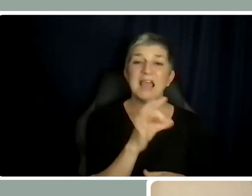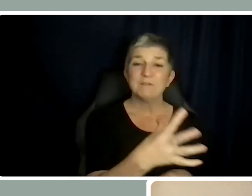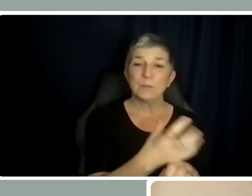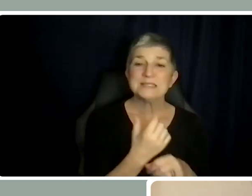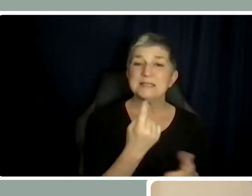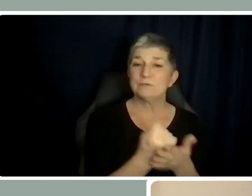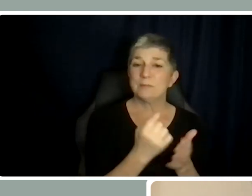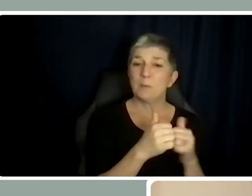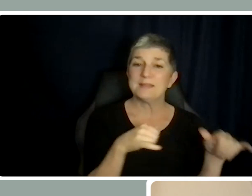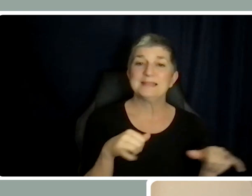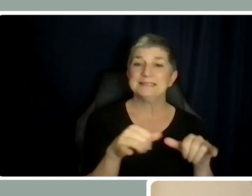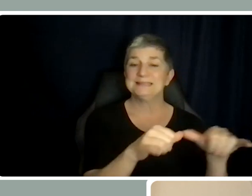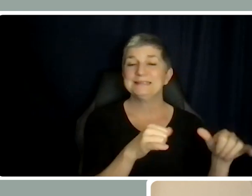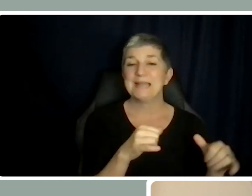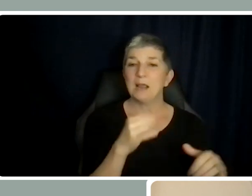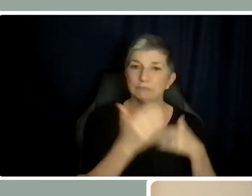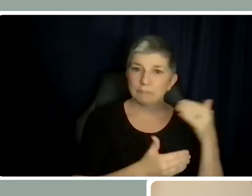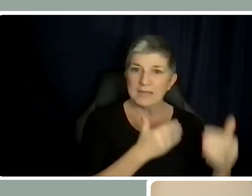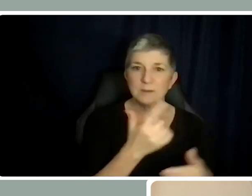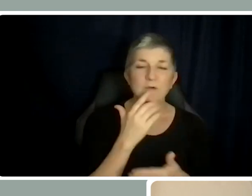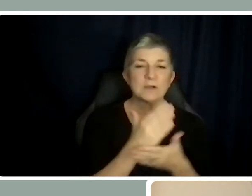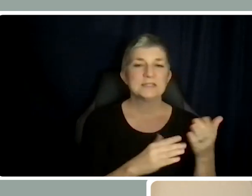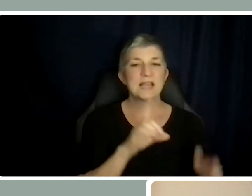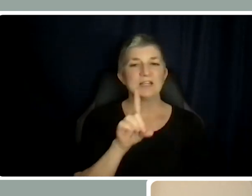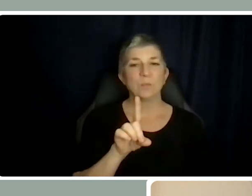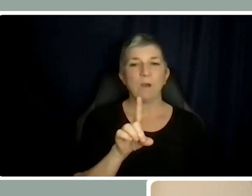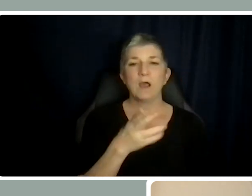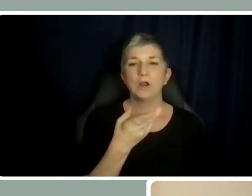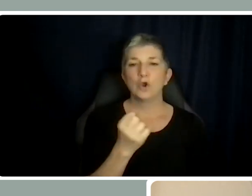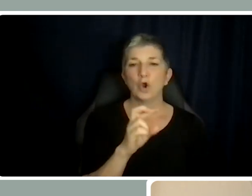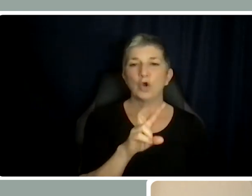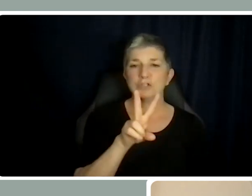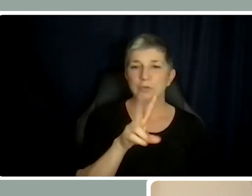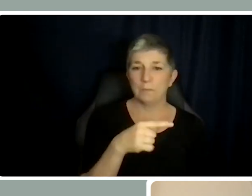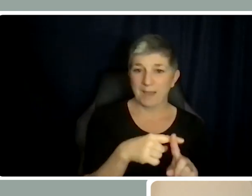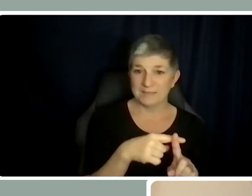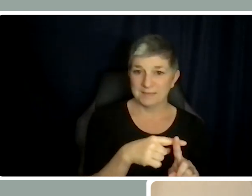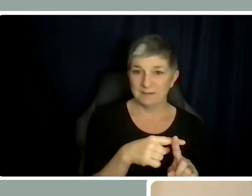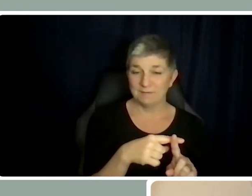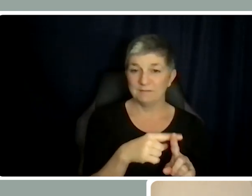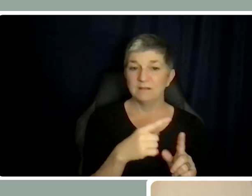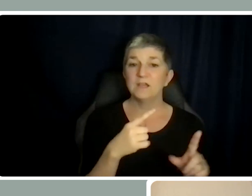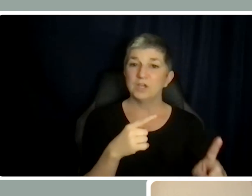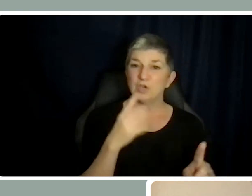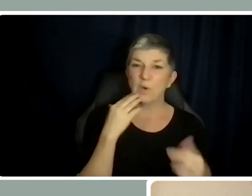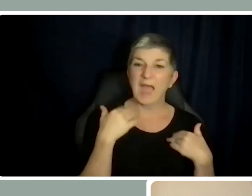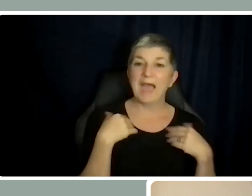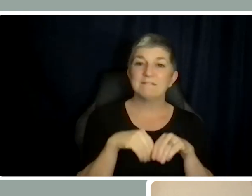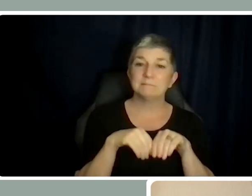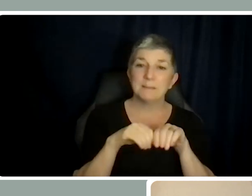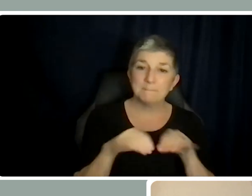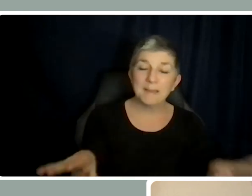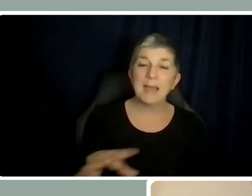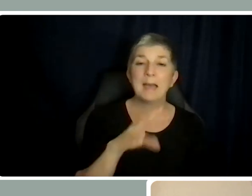with a standard regimen for a stage 1 HER2 positive breast cancer, the chance that you experience a metastasis